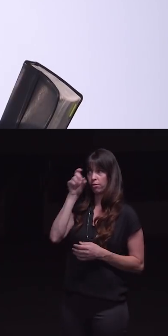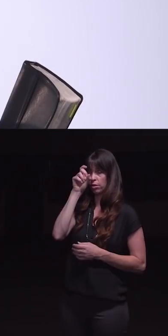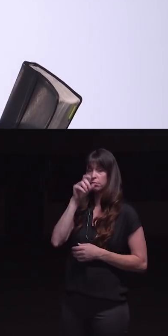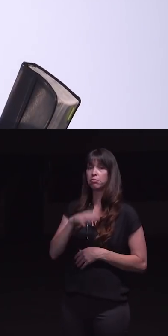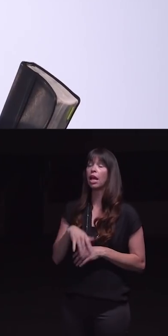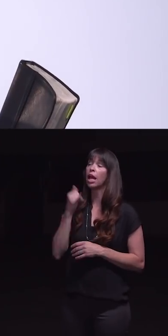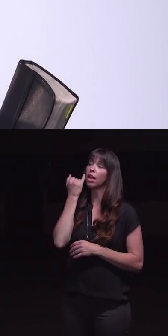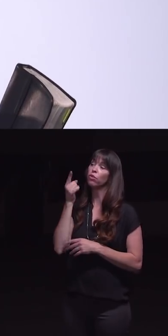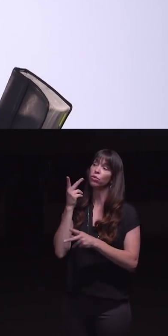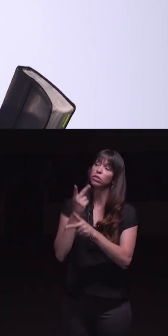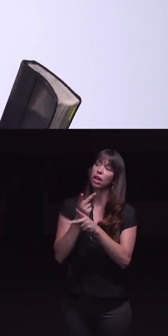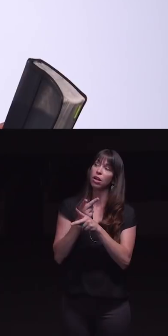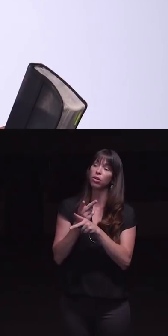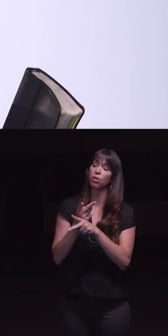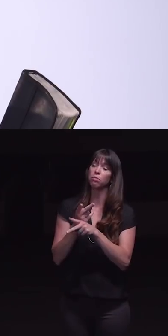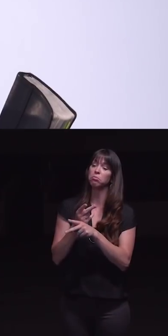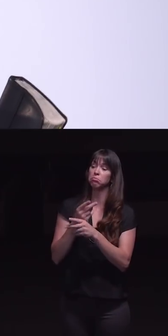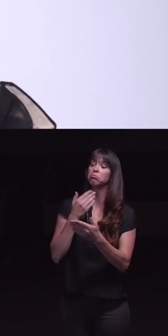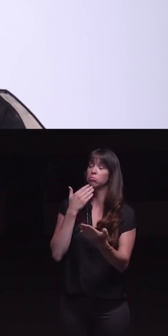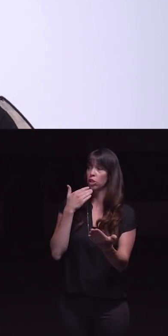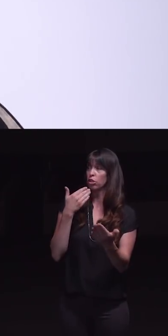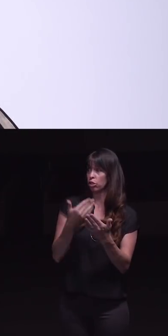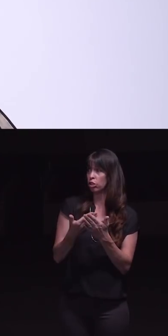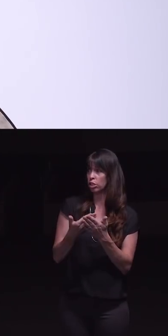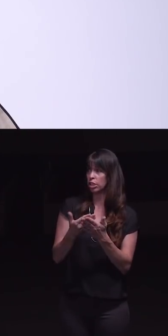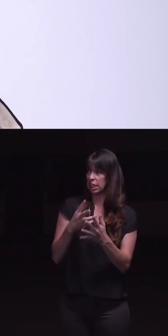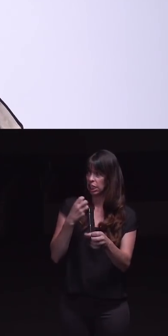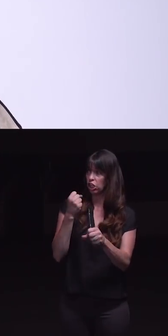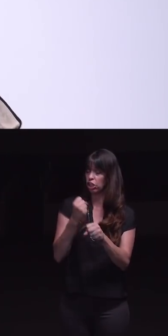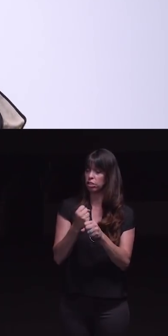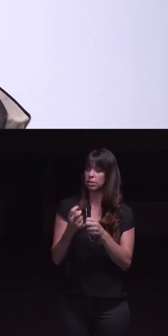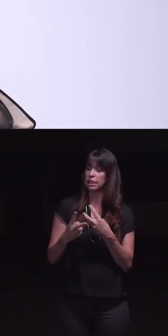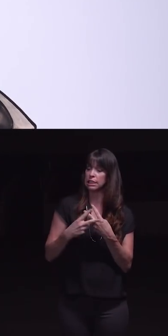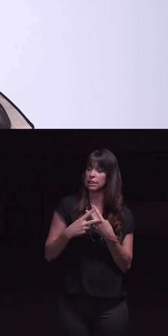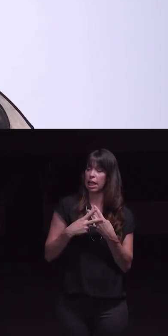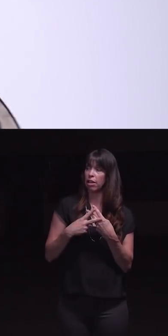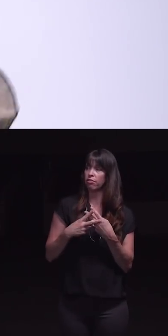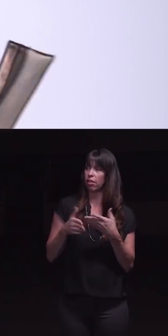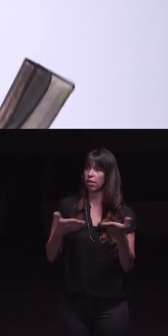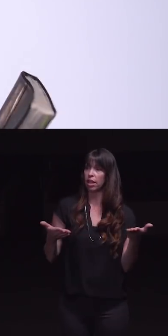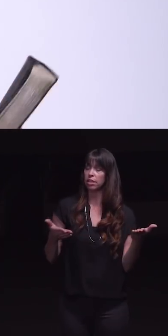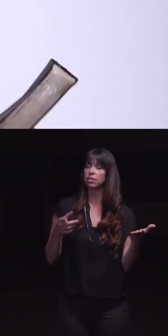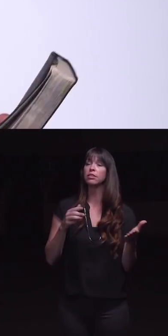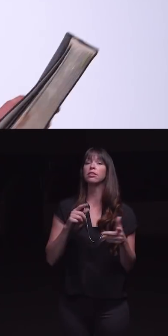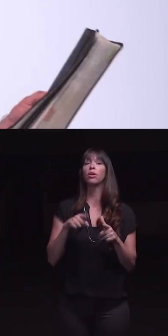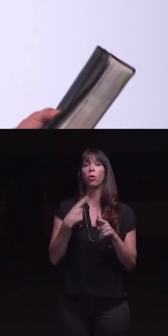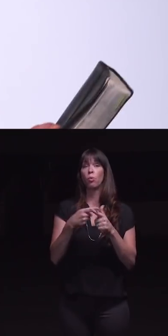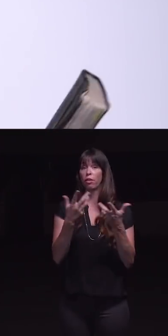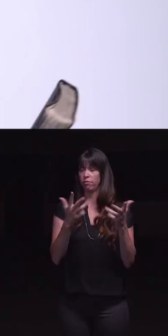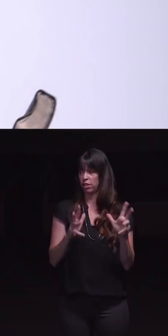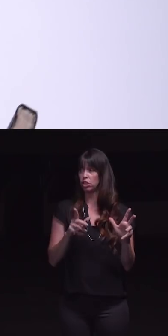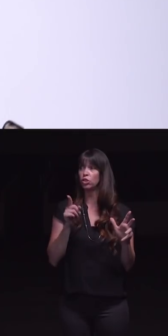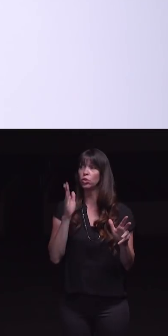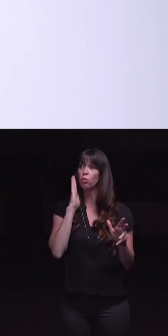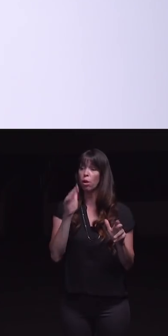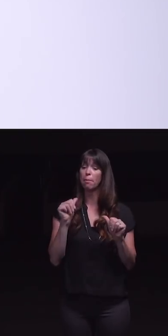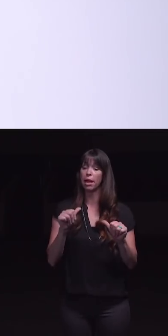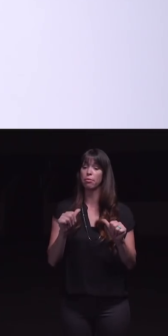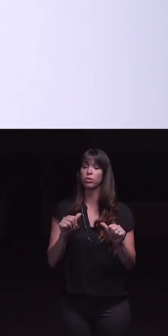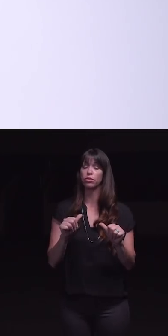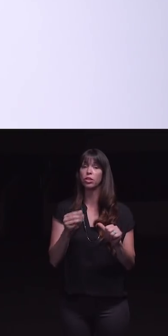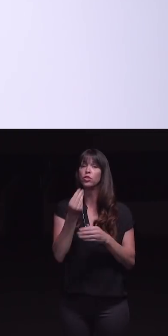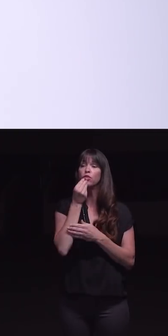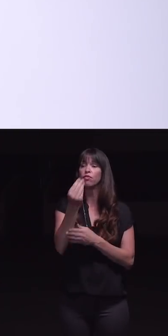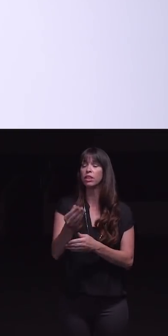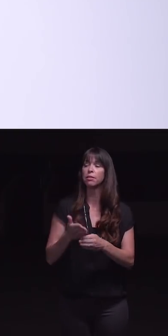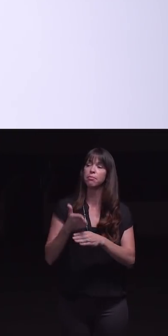good crops, when you get into the famine, you will not only be able to feed all your people and obviously raise their taxes for the food they're